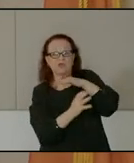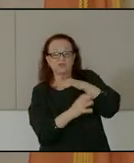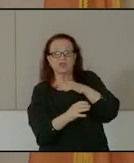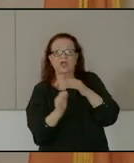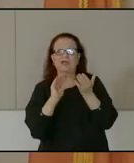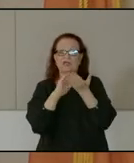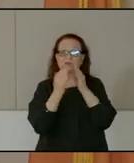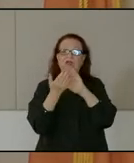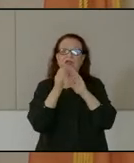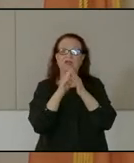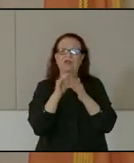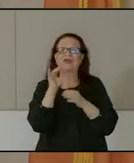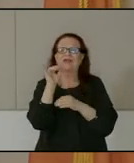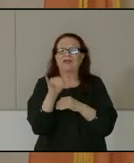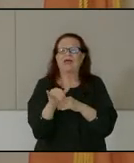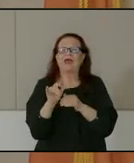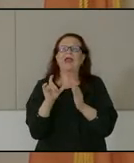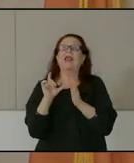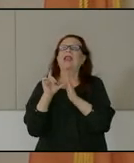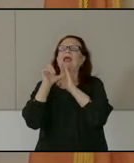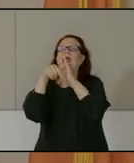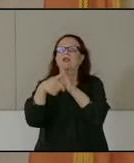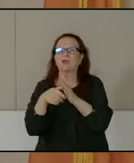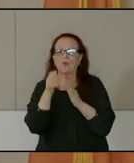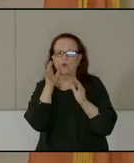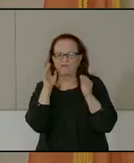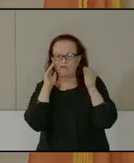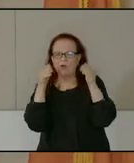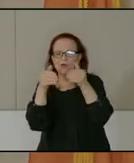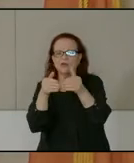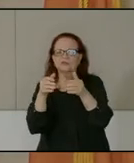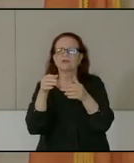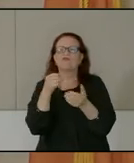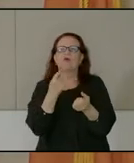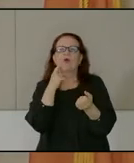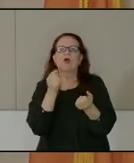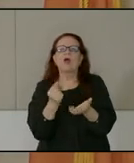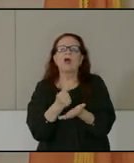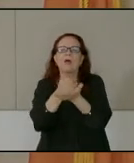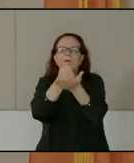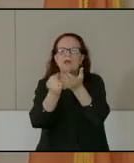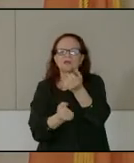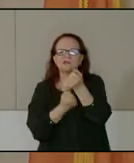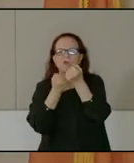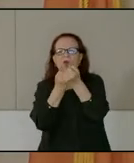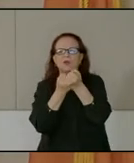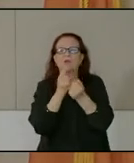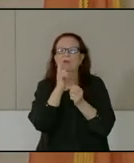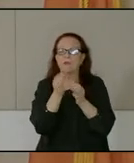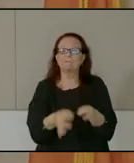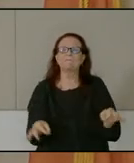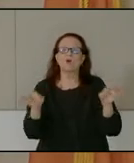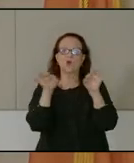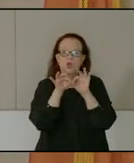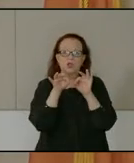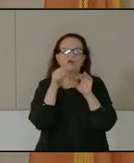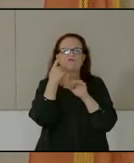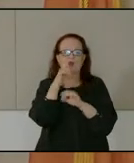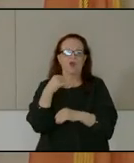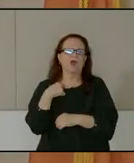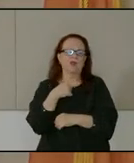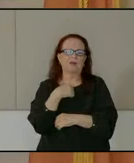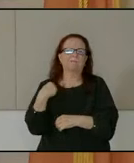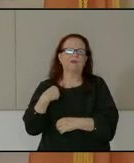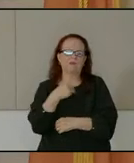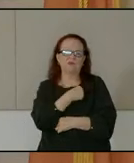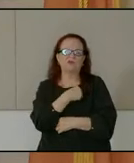way that is going to be laser focused on helping and supporting. And so that's very important to CHIRLA. It's very important to our membership